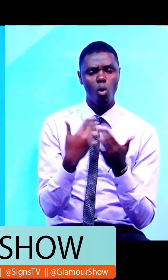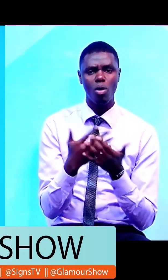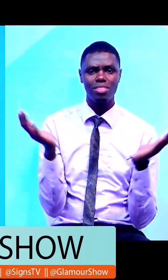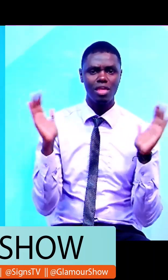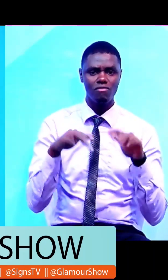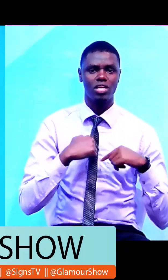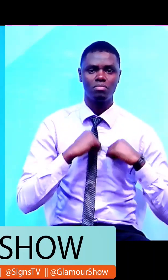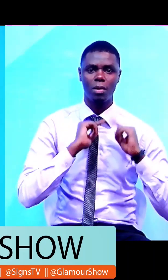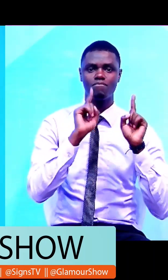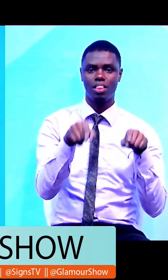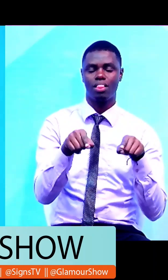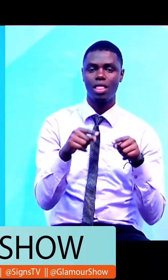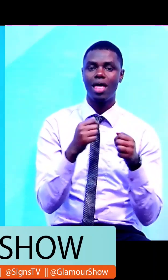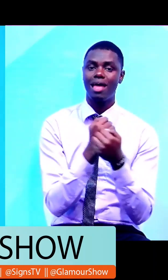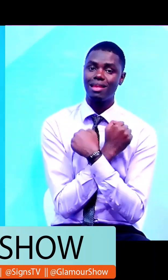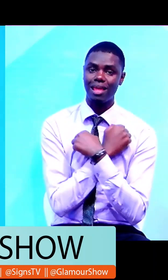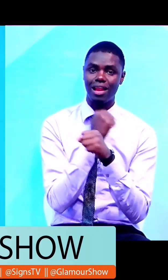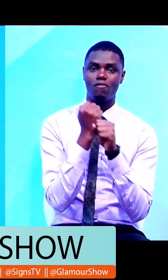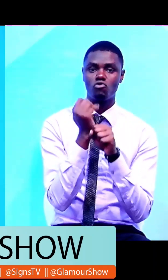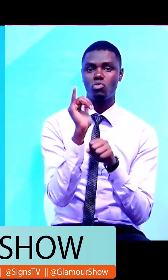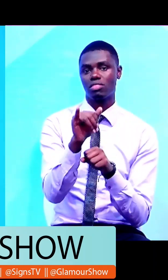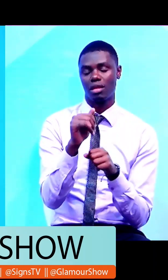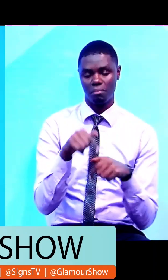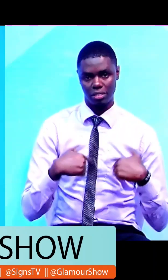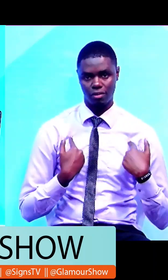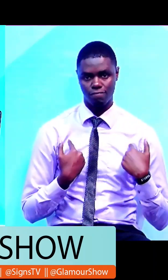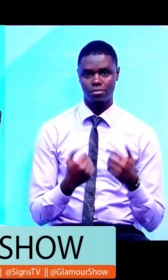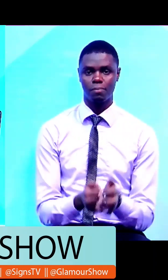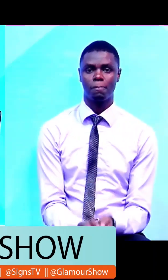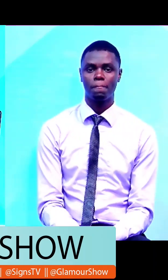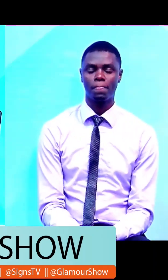to. Yeah, and I love doing it for myself.